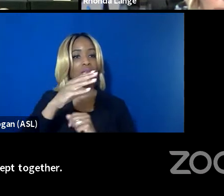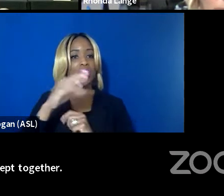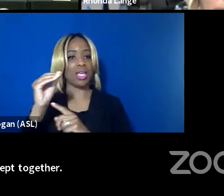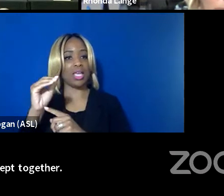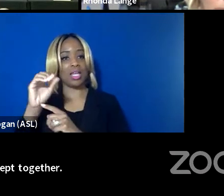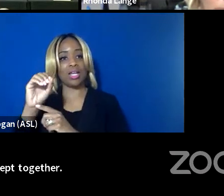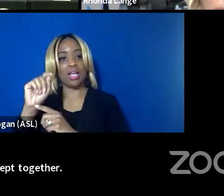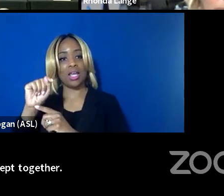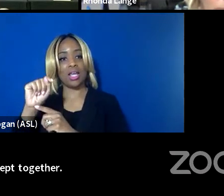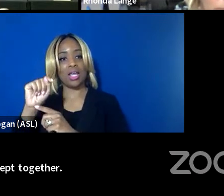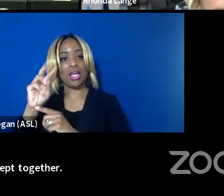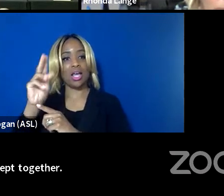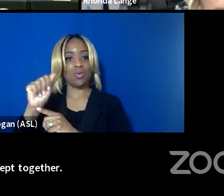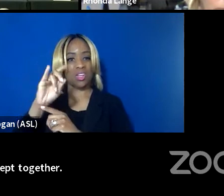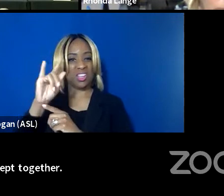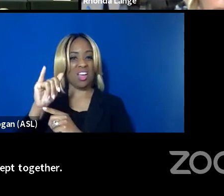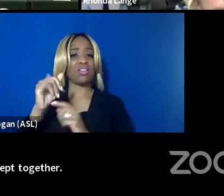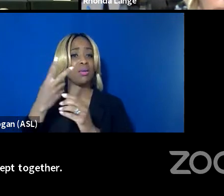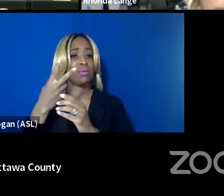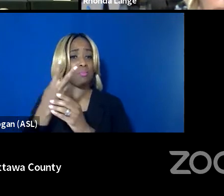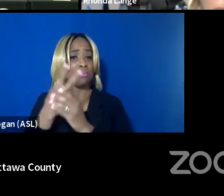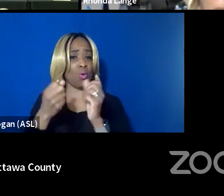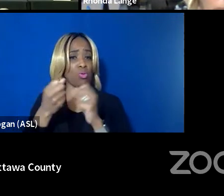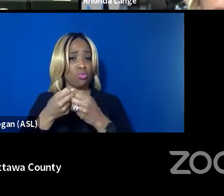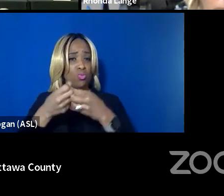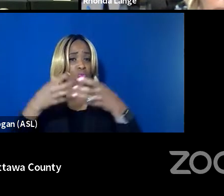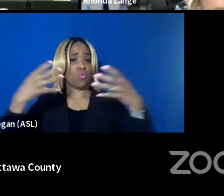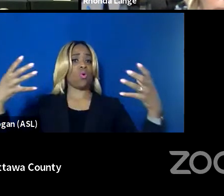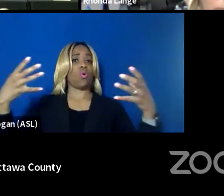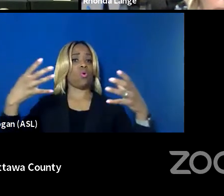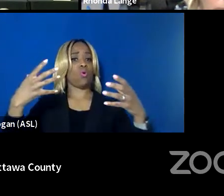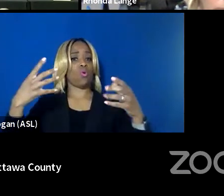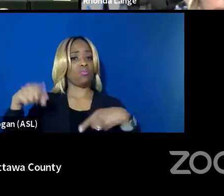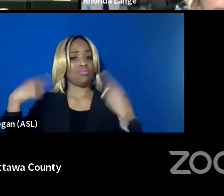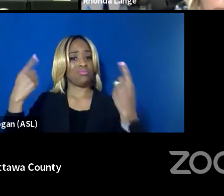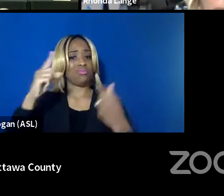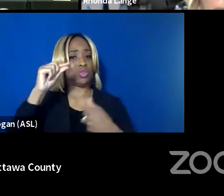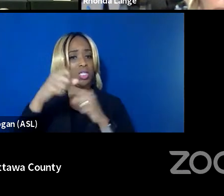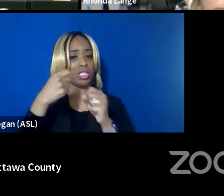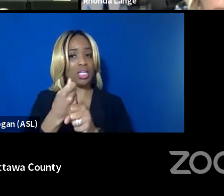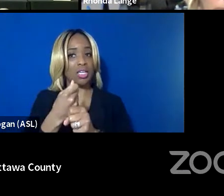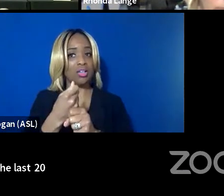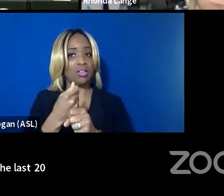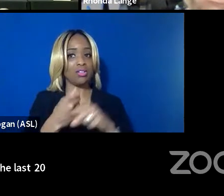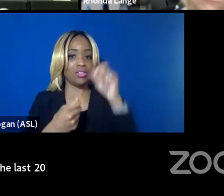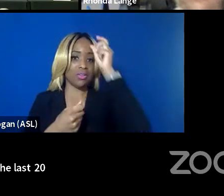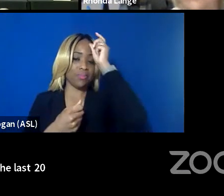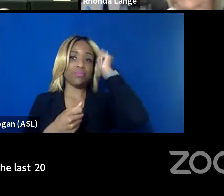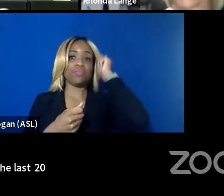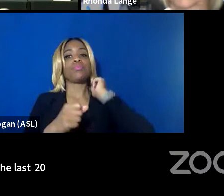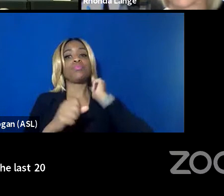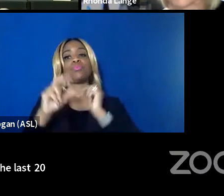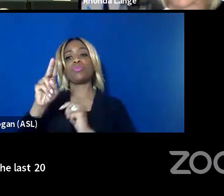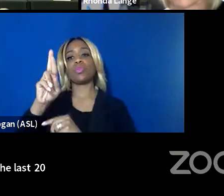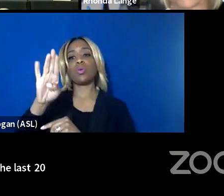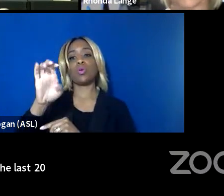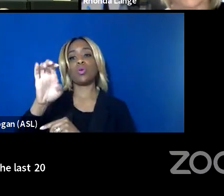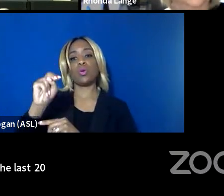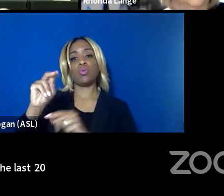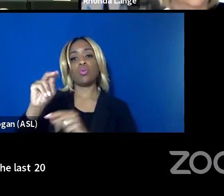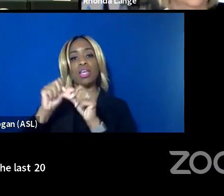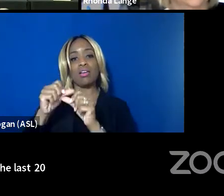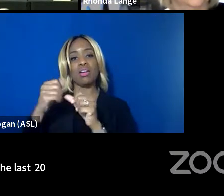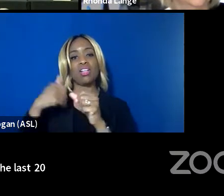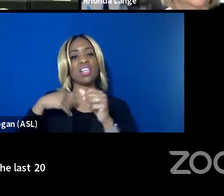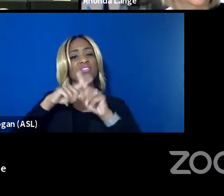Ottawa County have grown a lot in the last 20 years. And the urban areas have